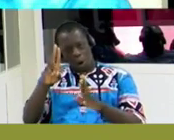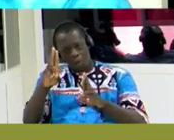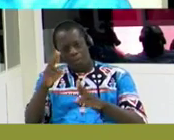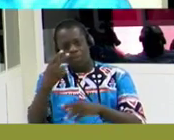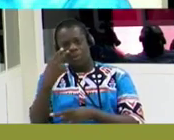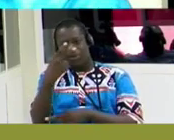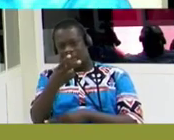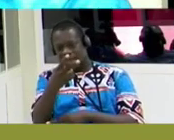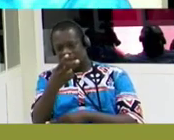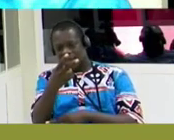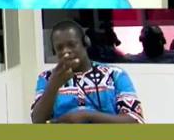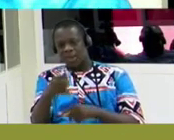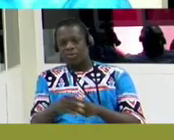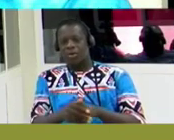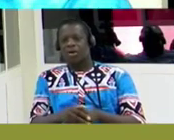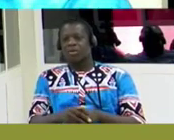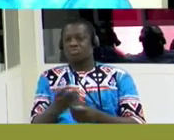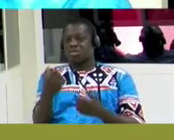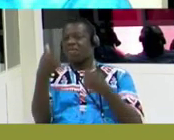That's the fight they will expect,